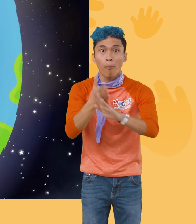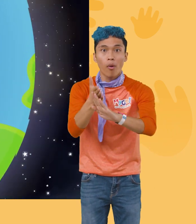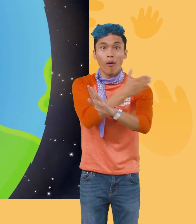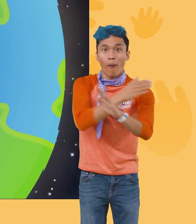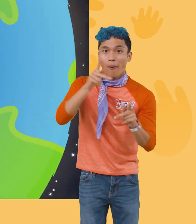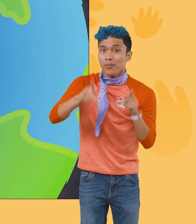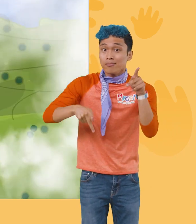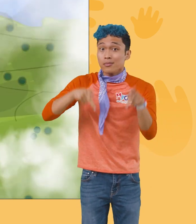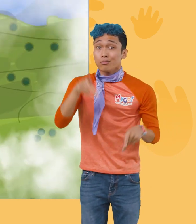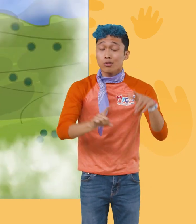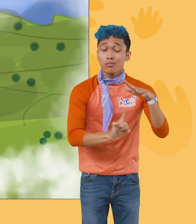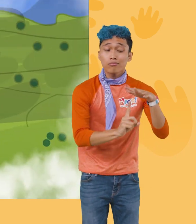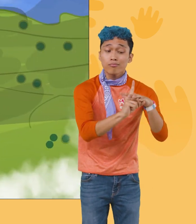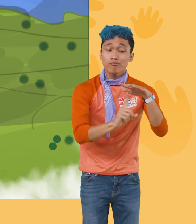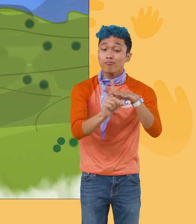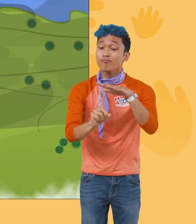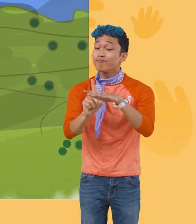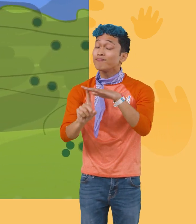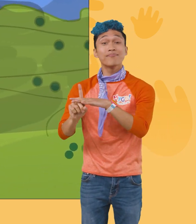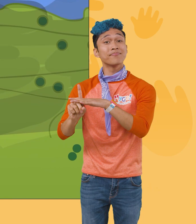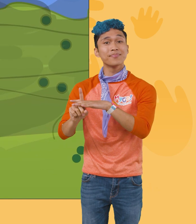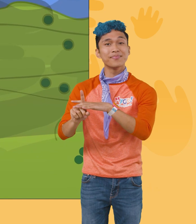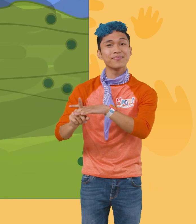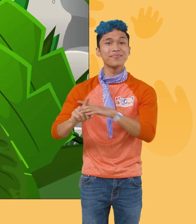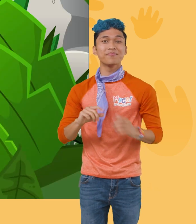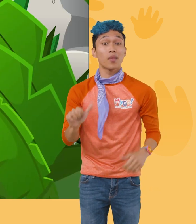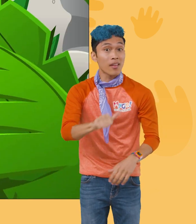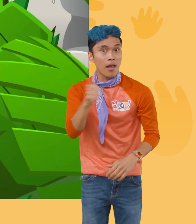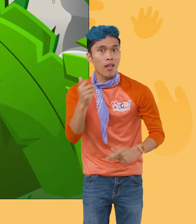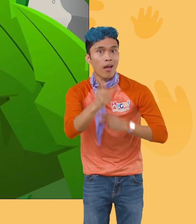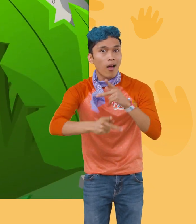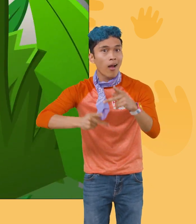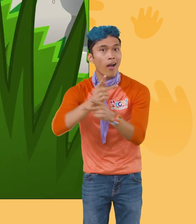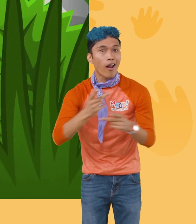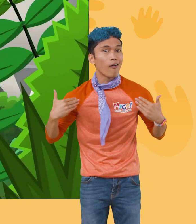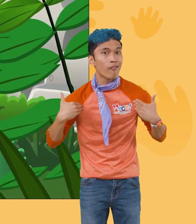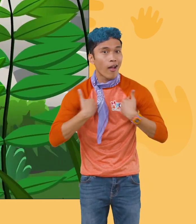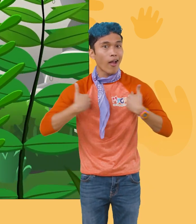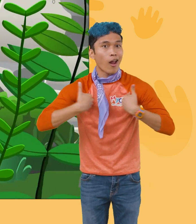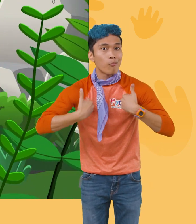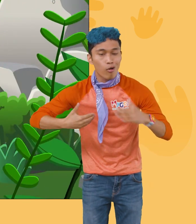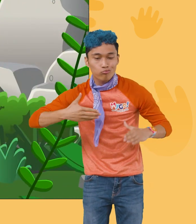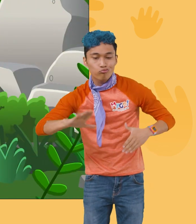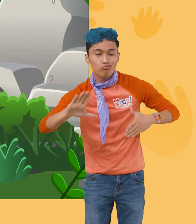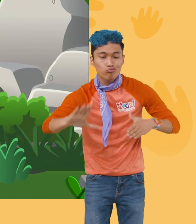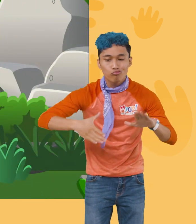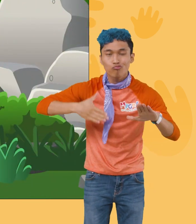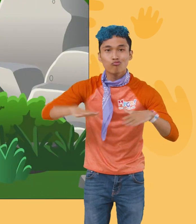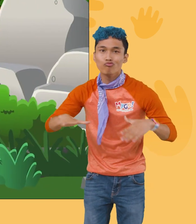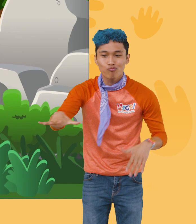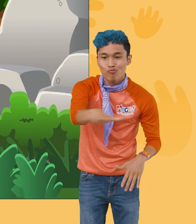Earth, before we ever existed, another kind of creature ruled